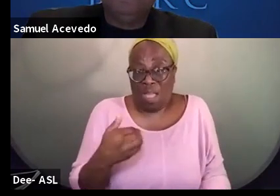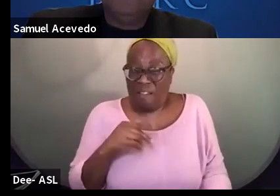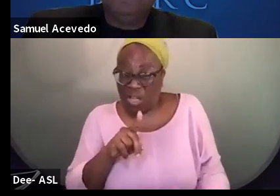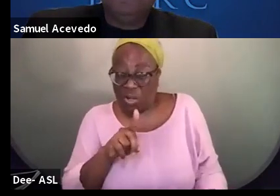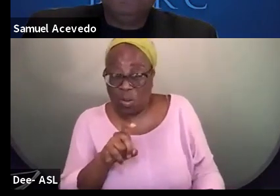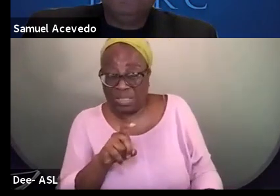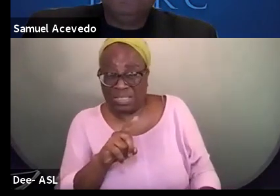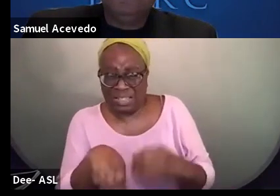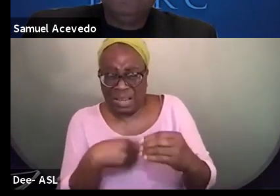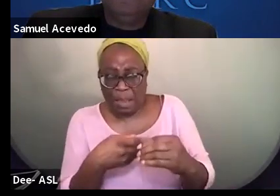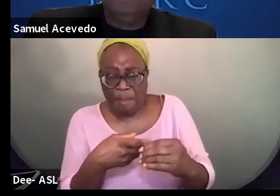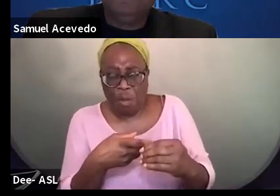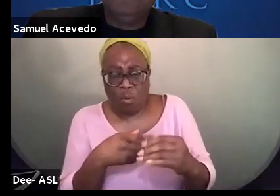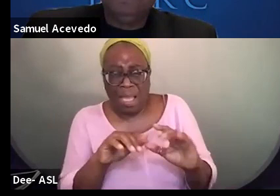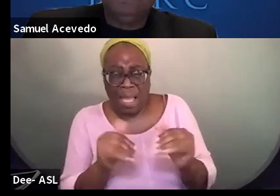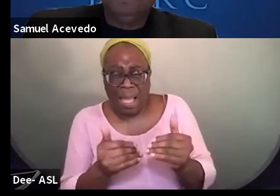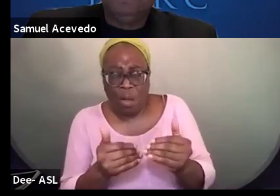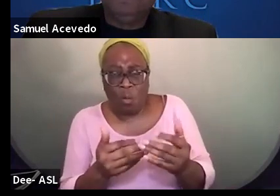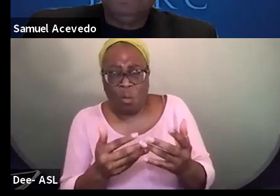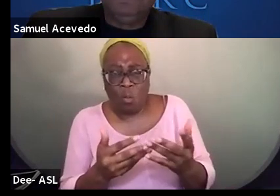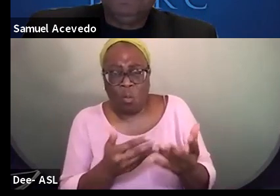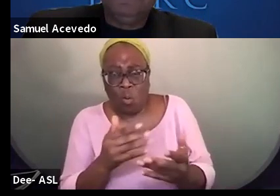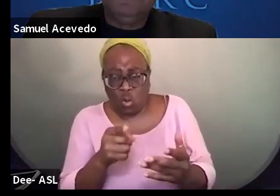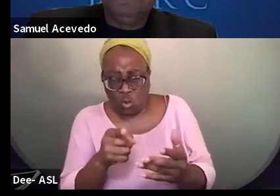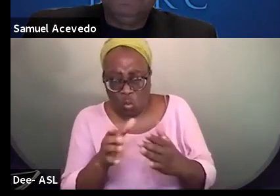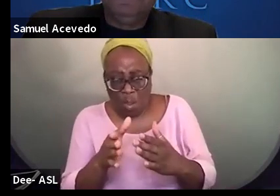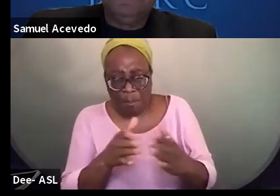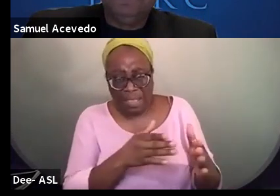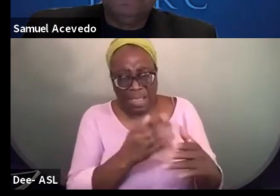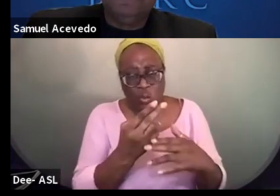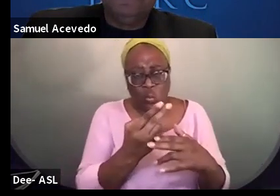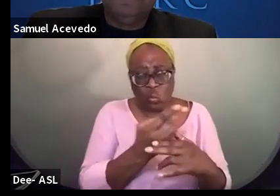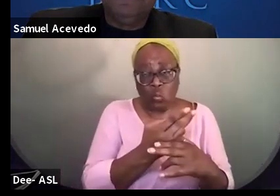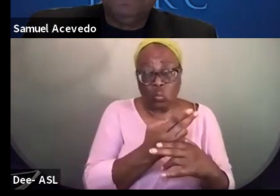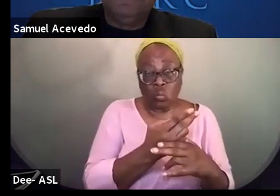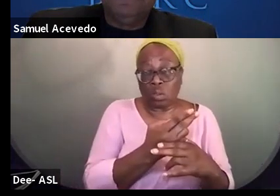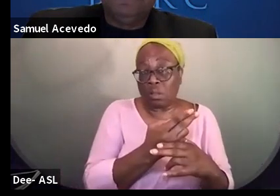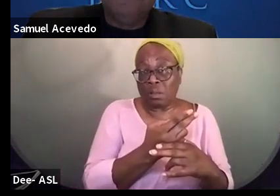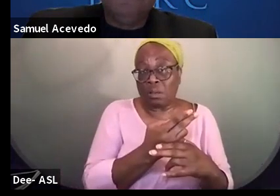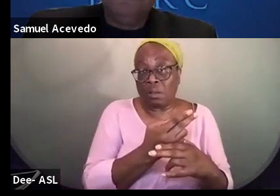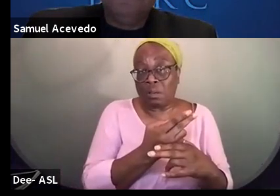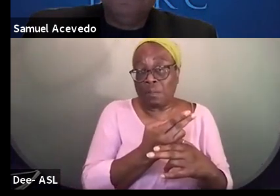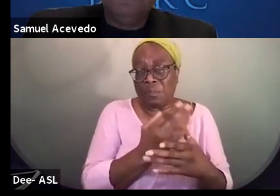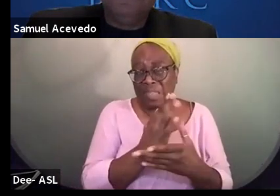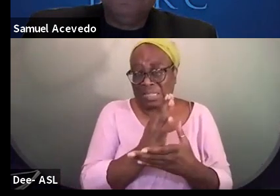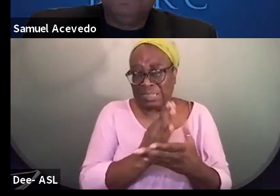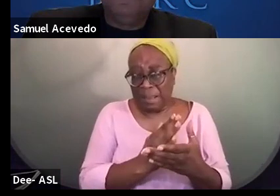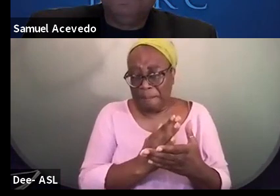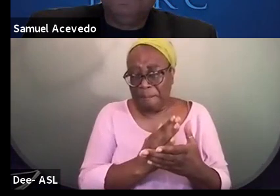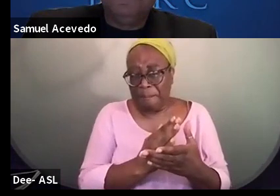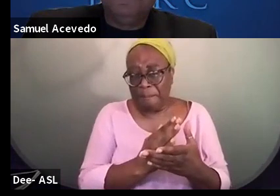questions about how you plan to use some of